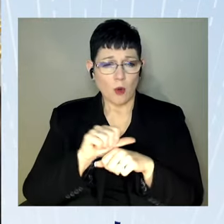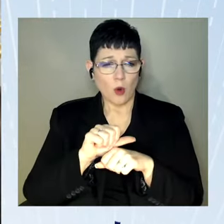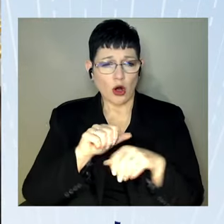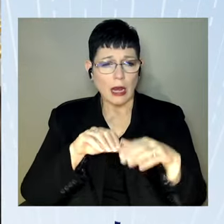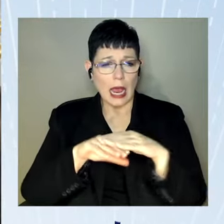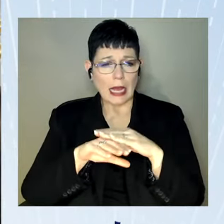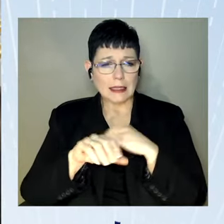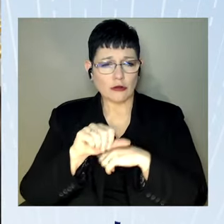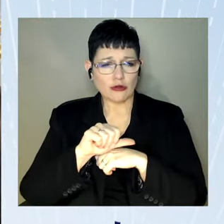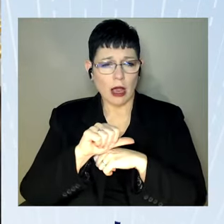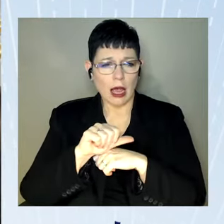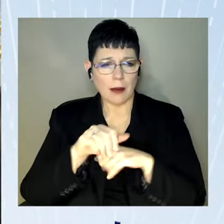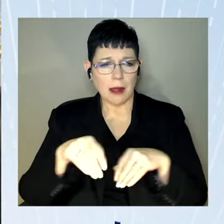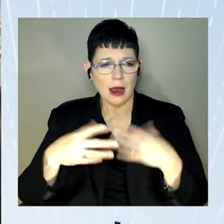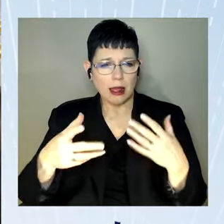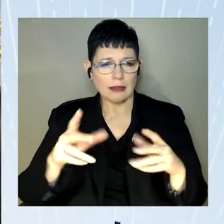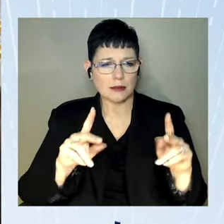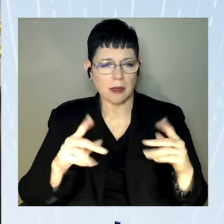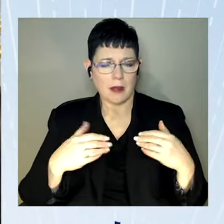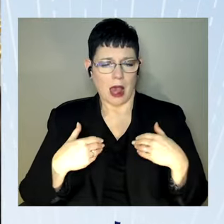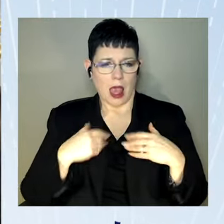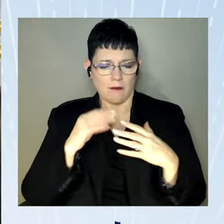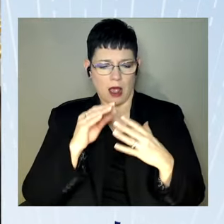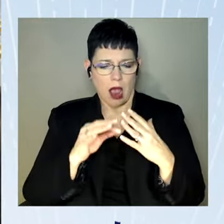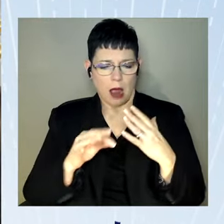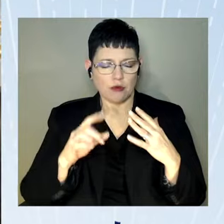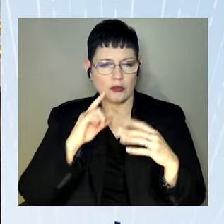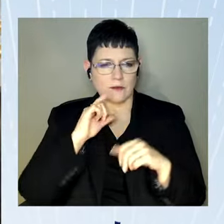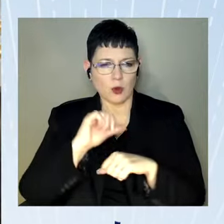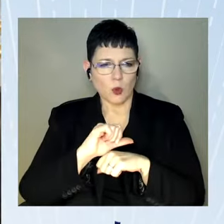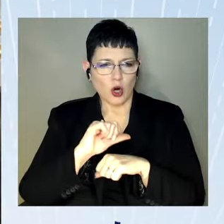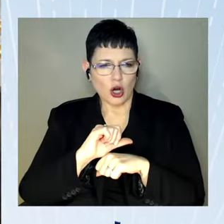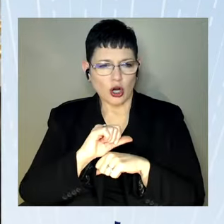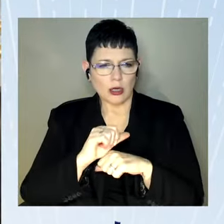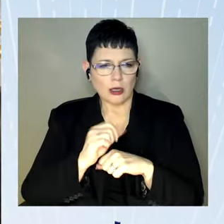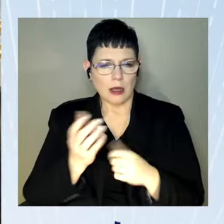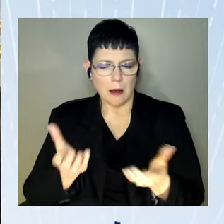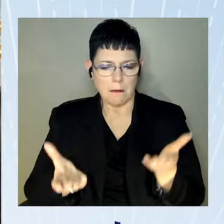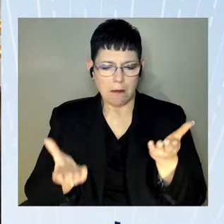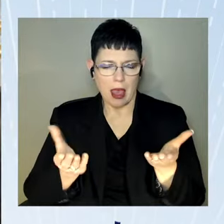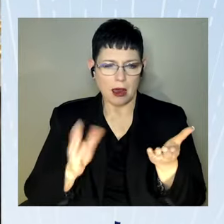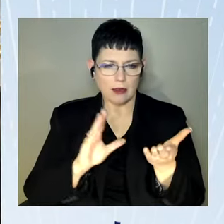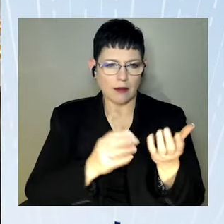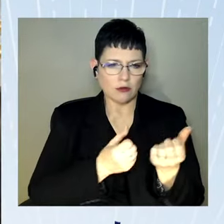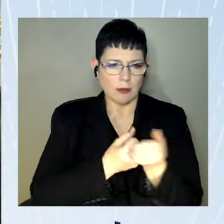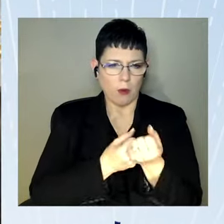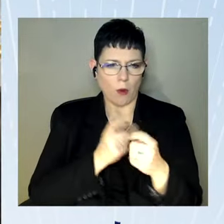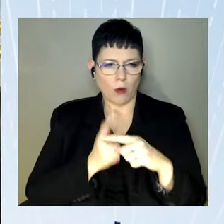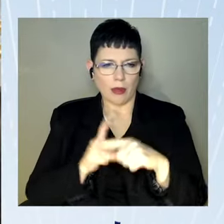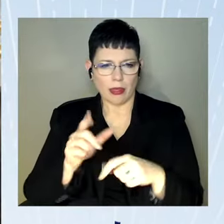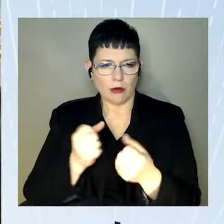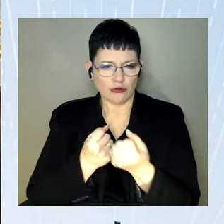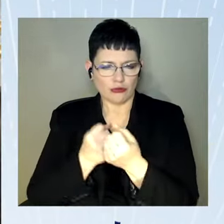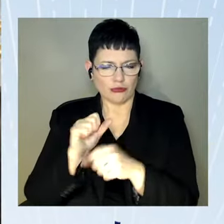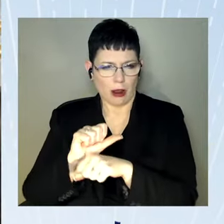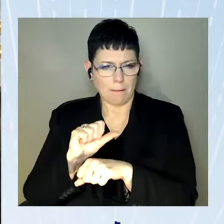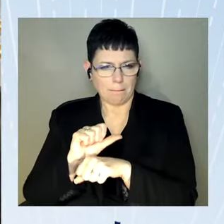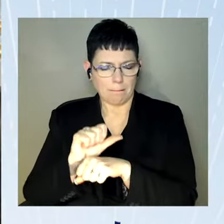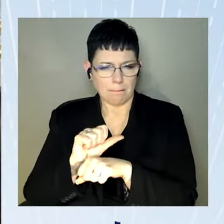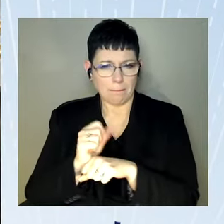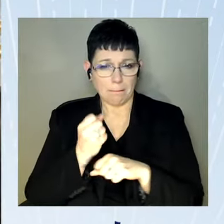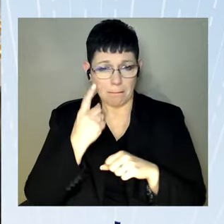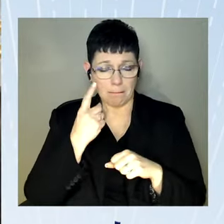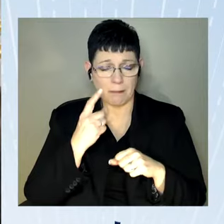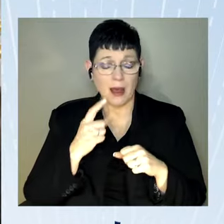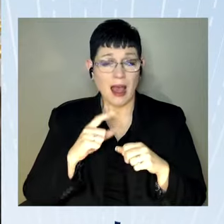them to fulfill their caregiving obligations without sacrificing their own careers. Moreover, it's imperative to ensure that the compensation for